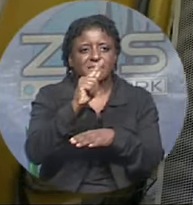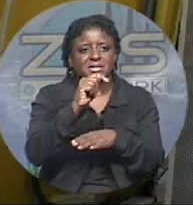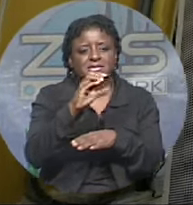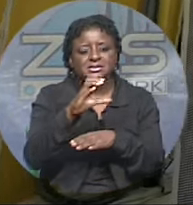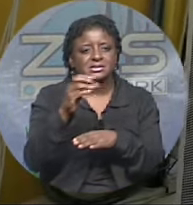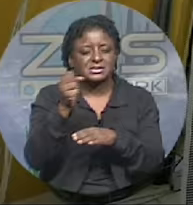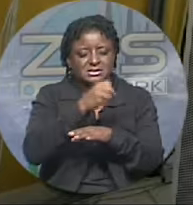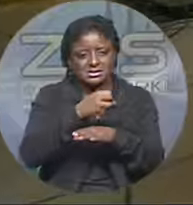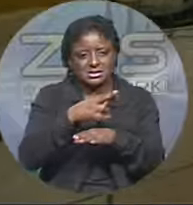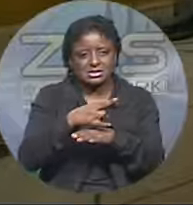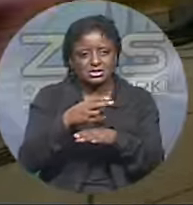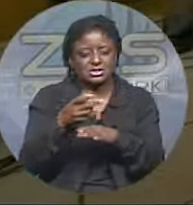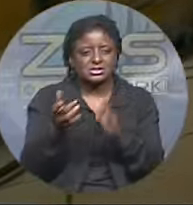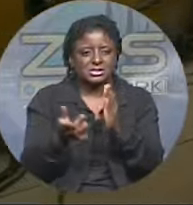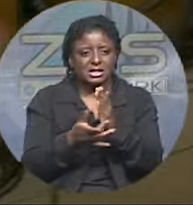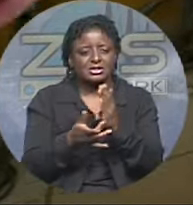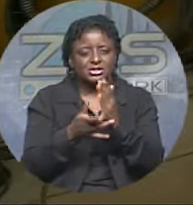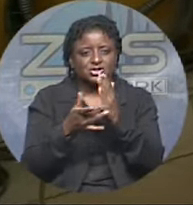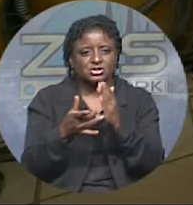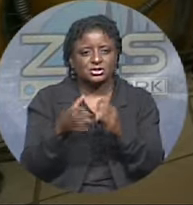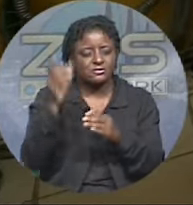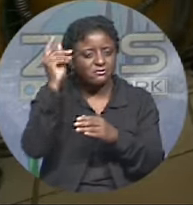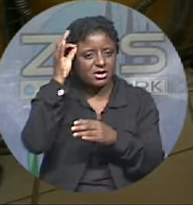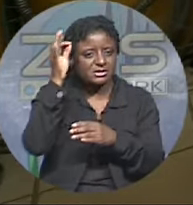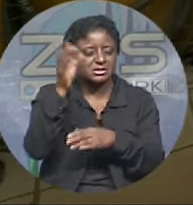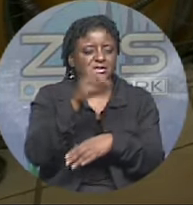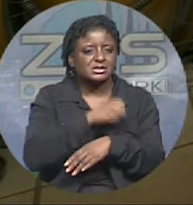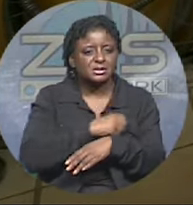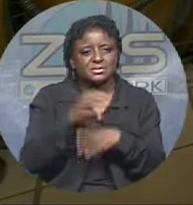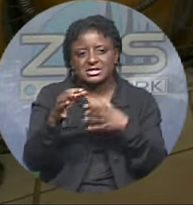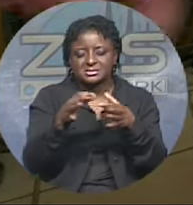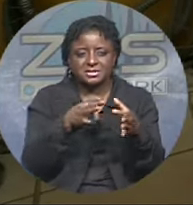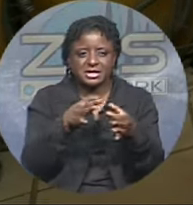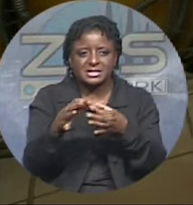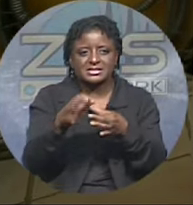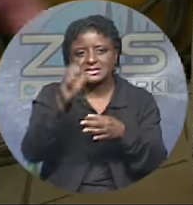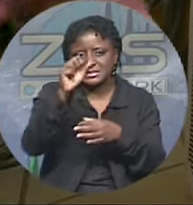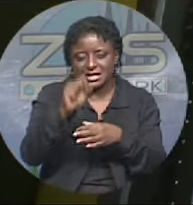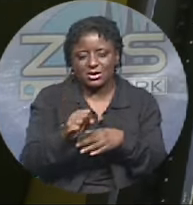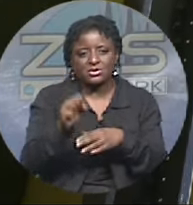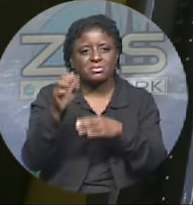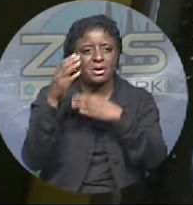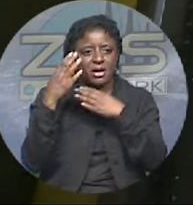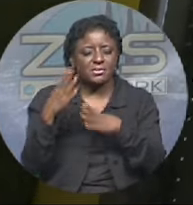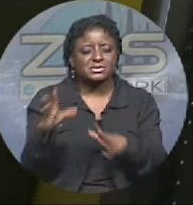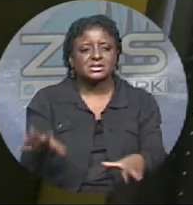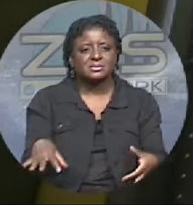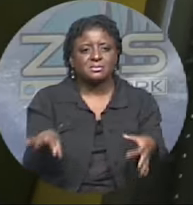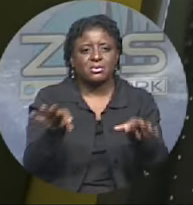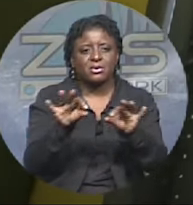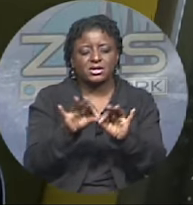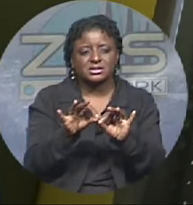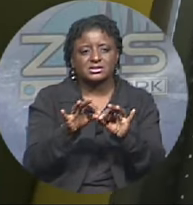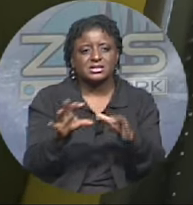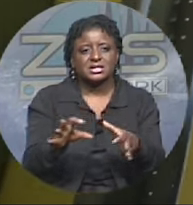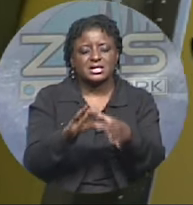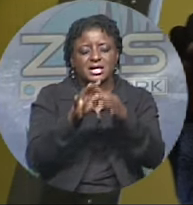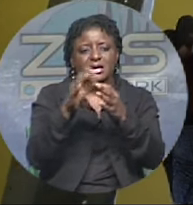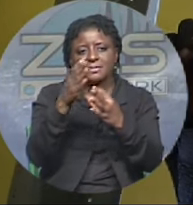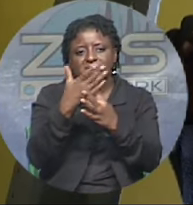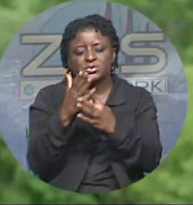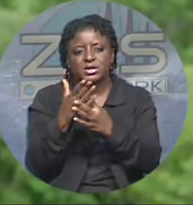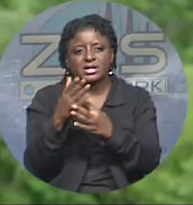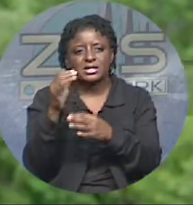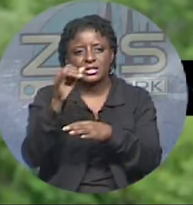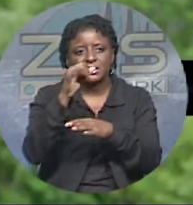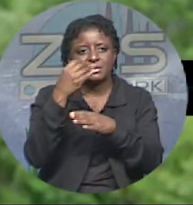and Long Key, Francis Sims explains, the southern Bahamas is an important link between the islands of the Bahamas and